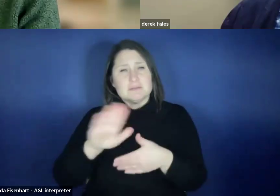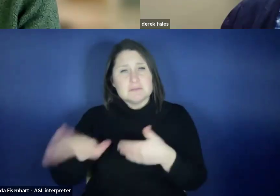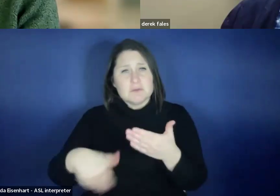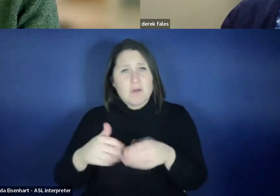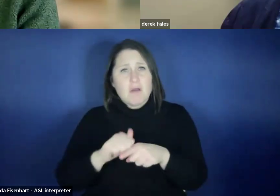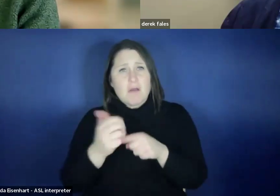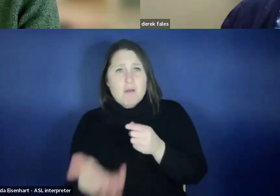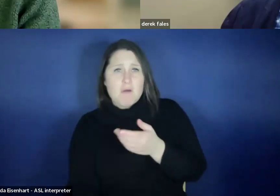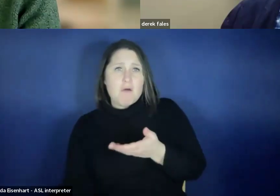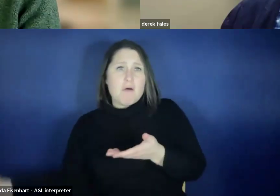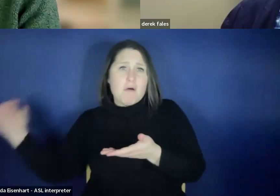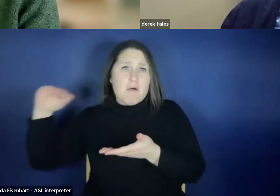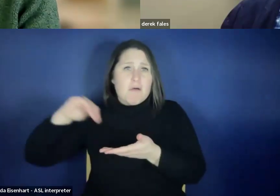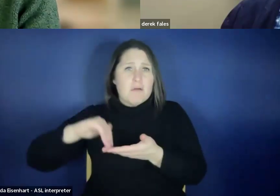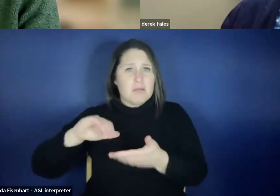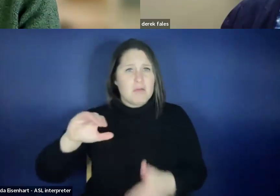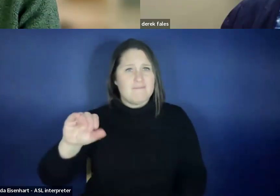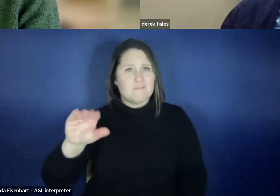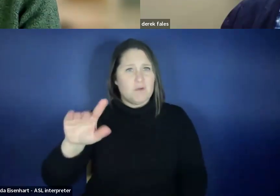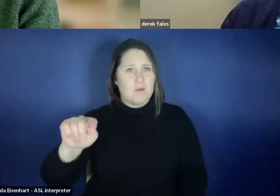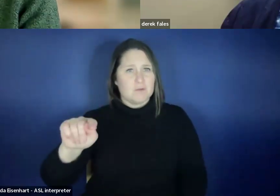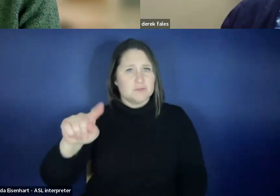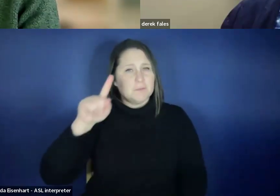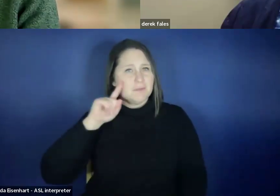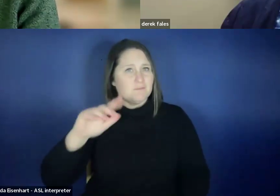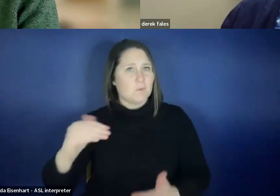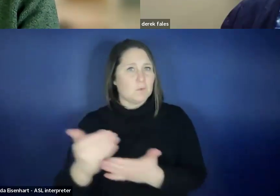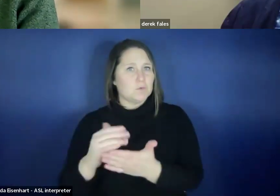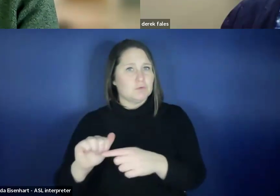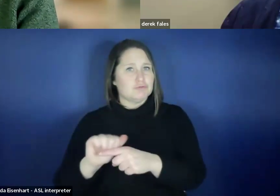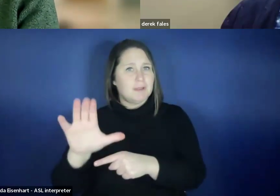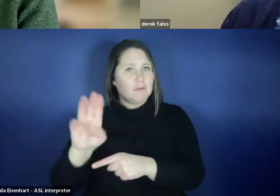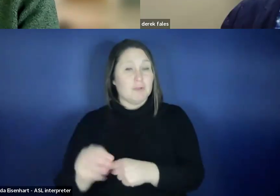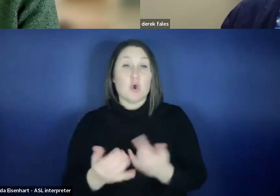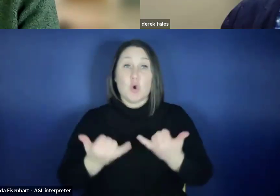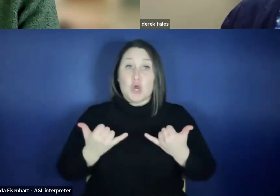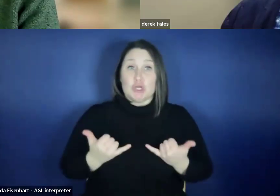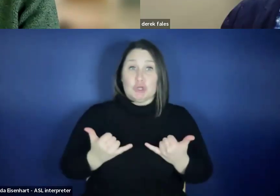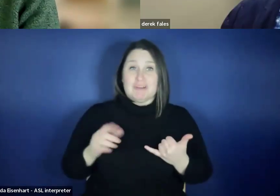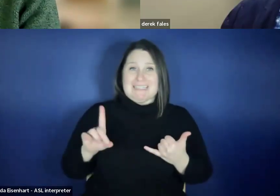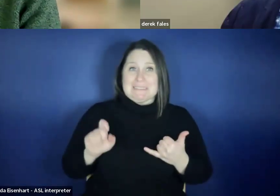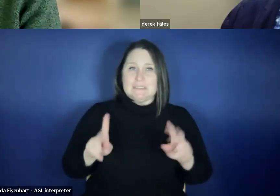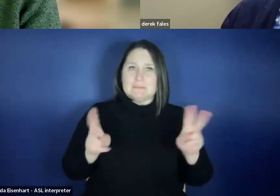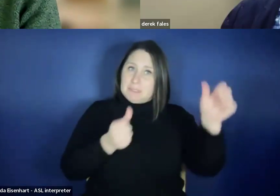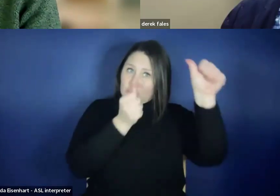again in October when we adopt the new training curriculum, or will current DSPs be grandfathered?